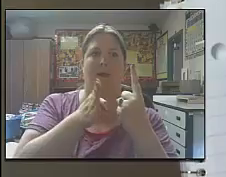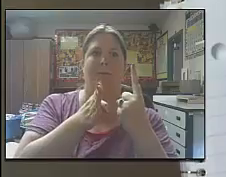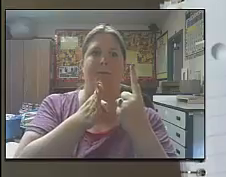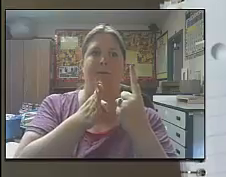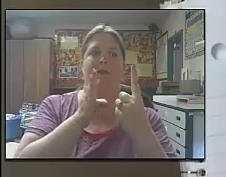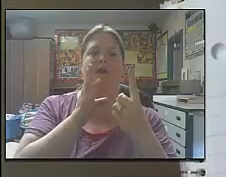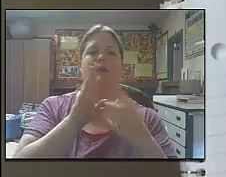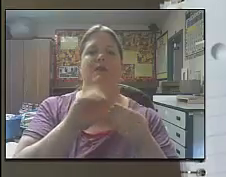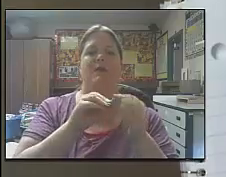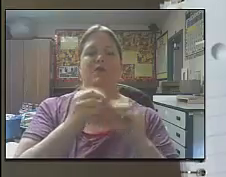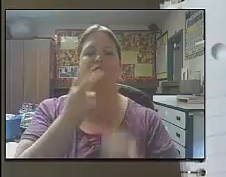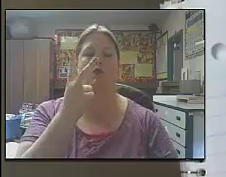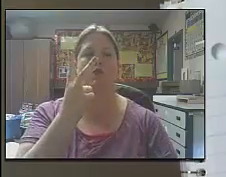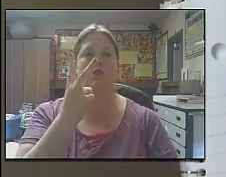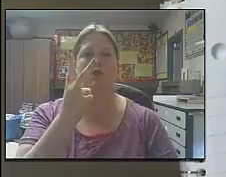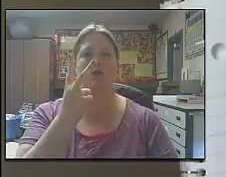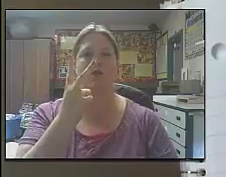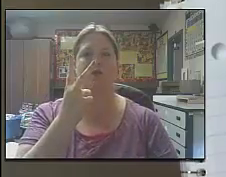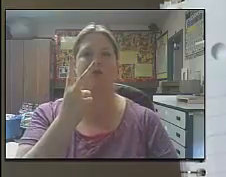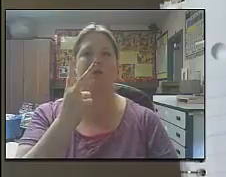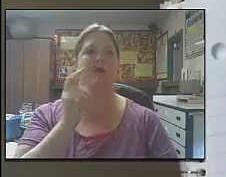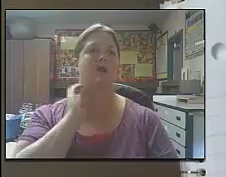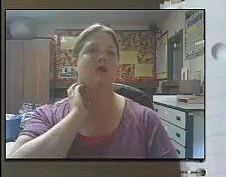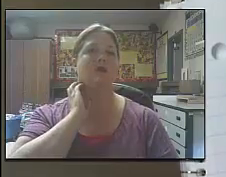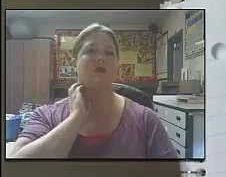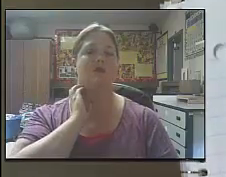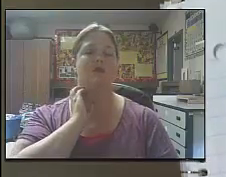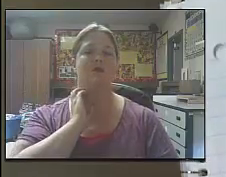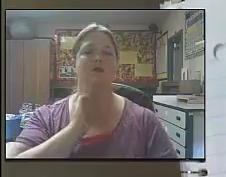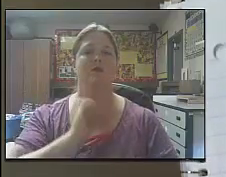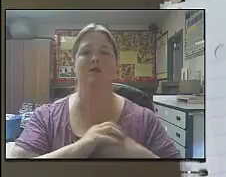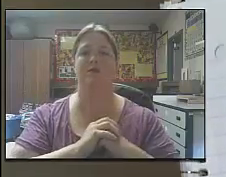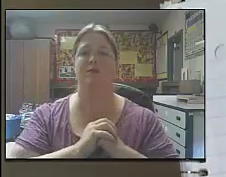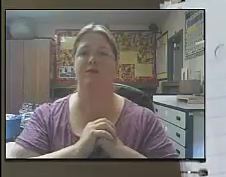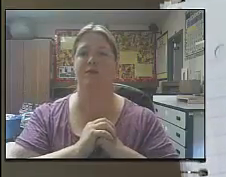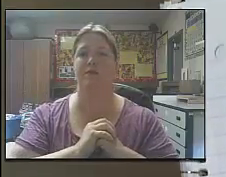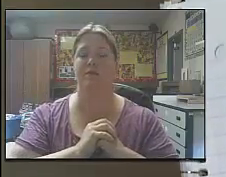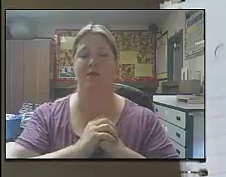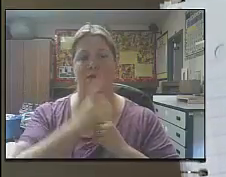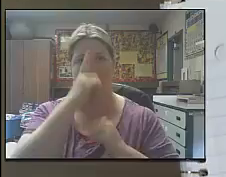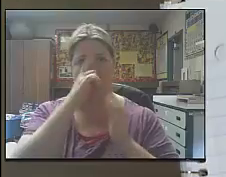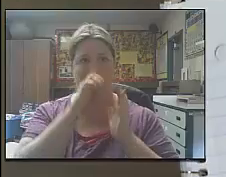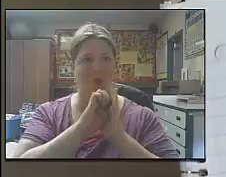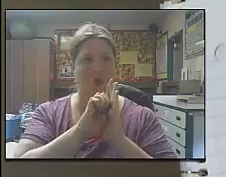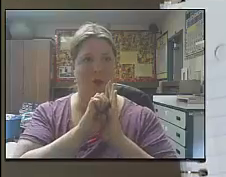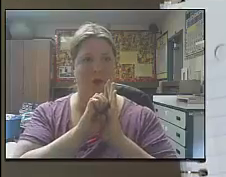2, add. So, for example,